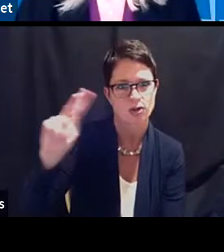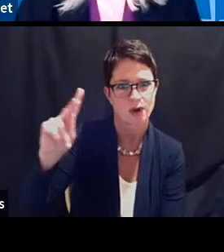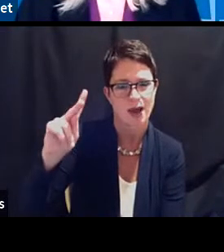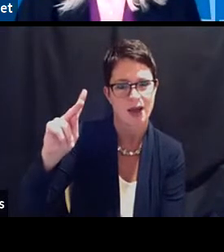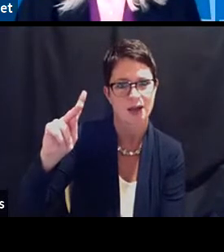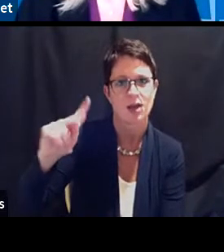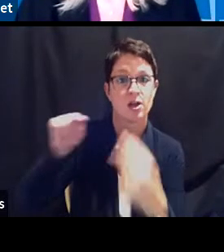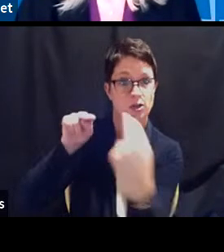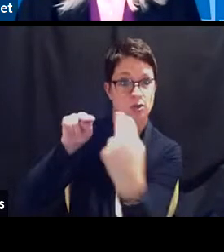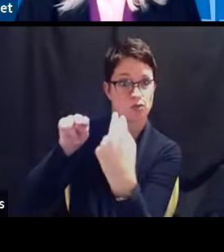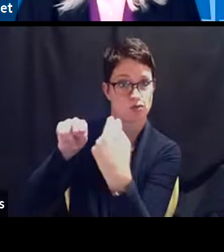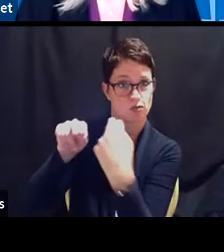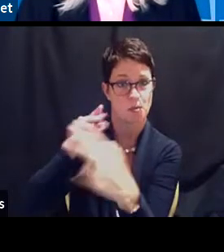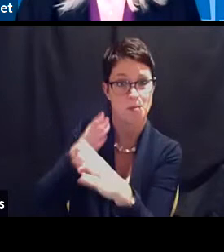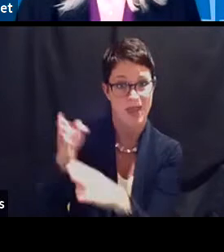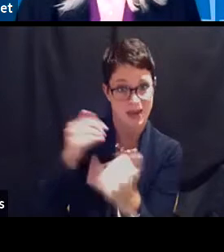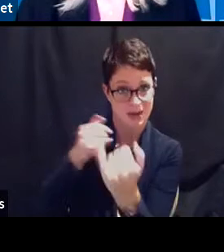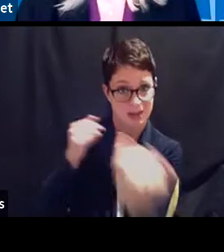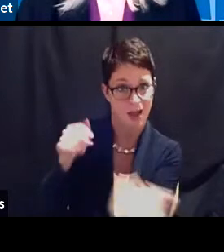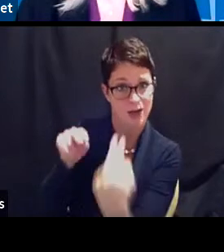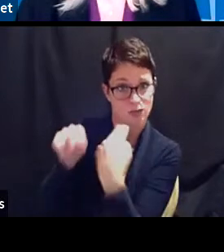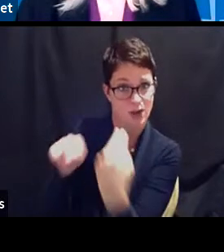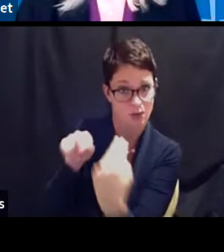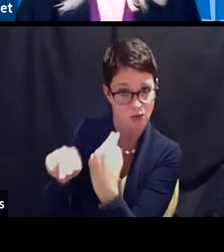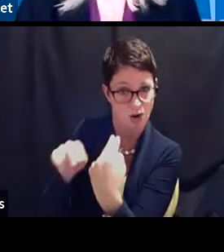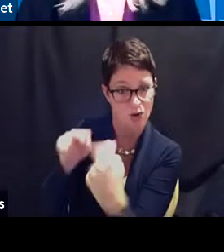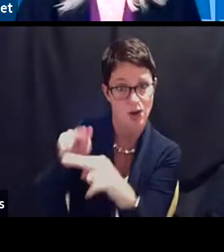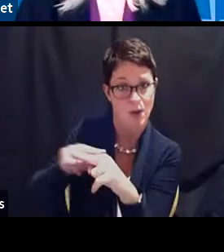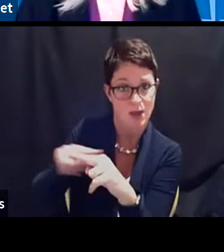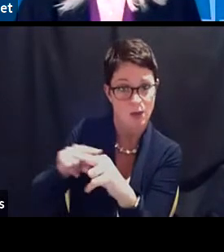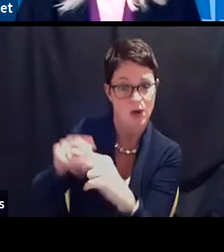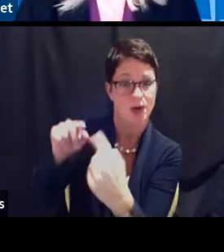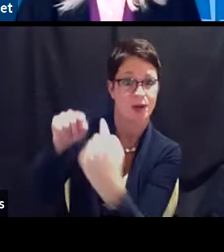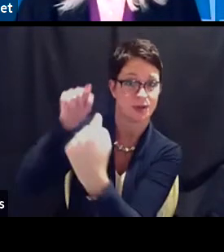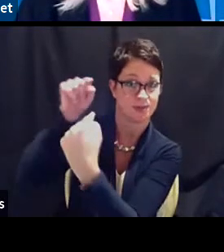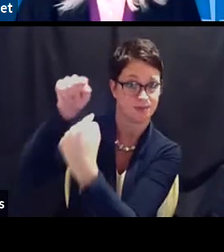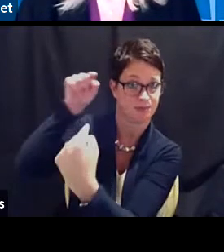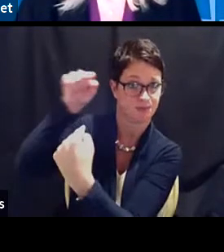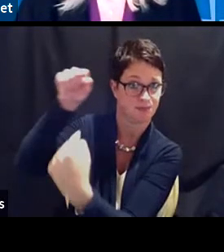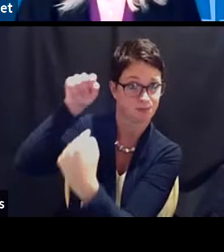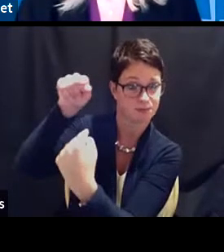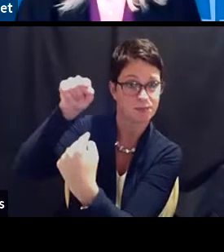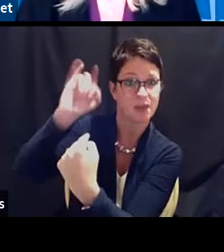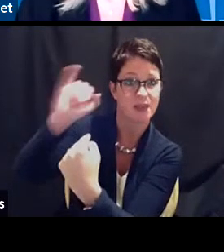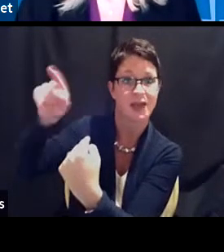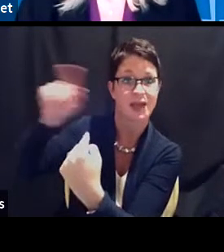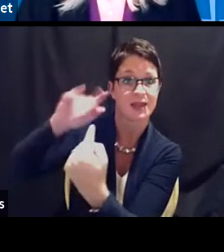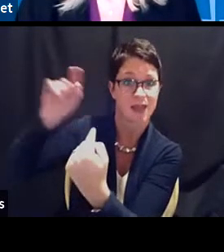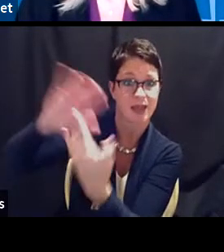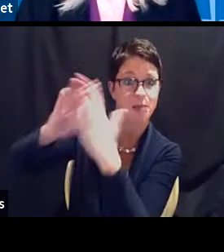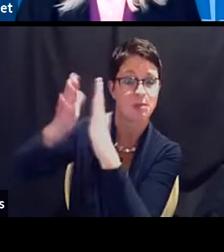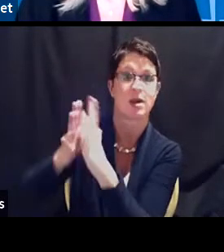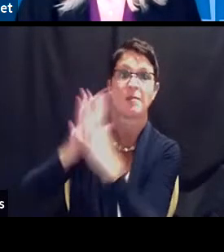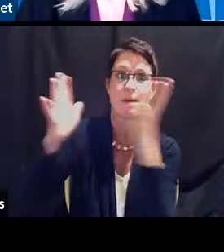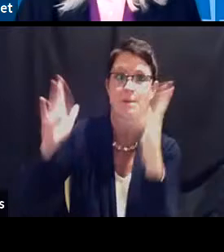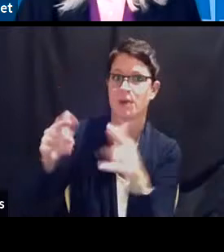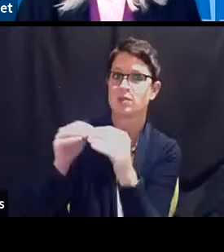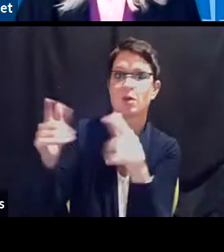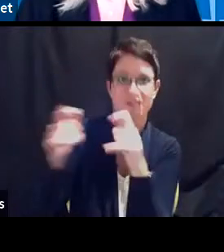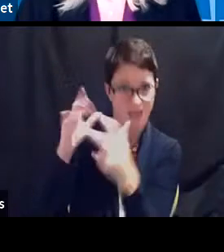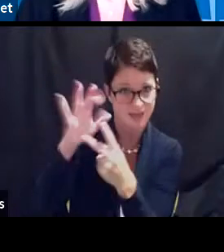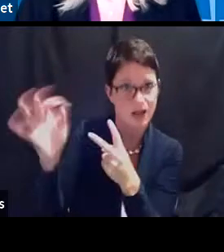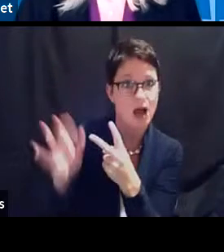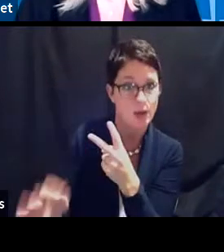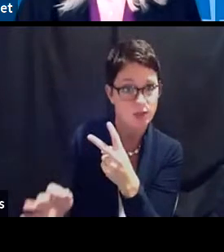Island Railroad main line, and they also go right by the 7 line. That actually could be a much quicker